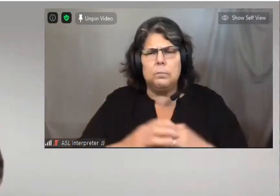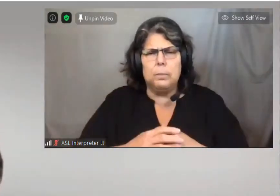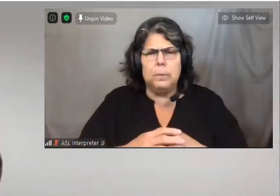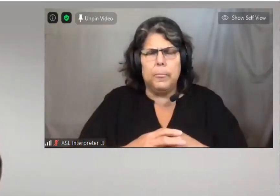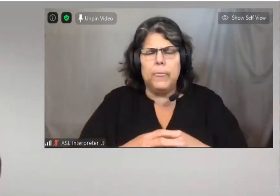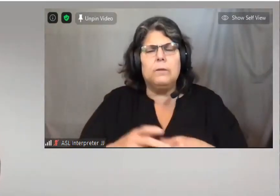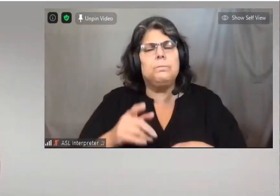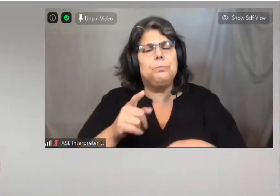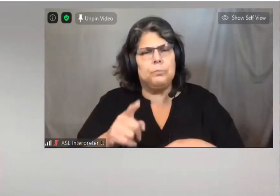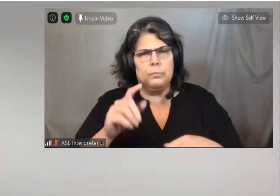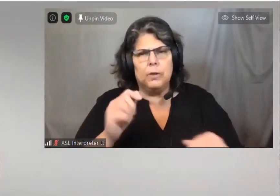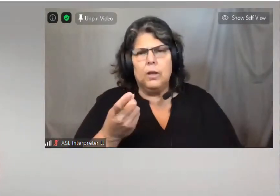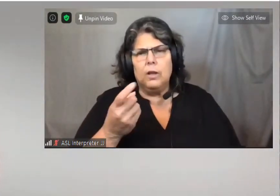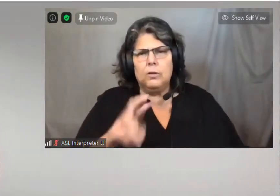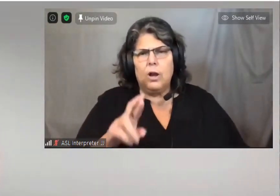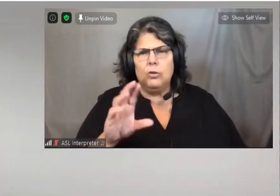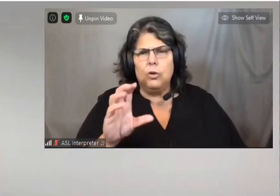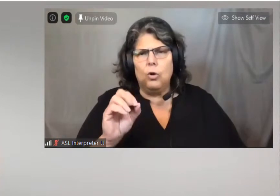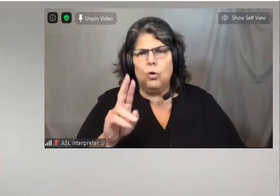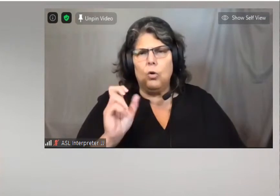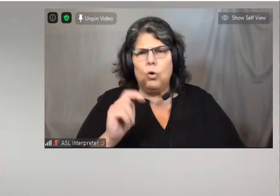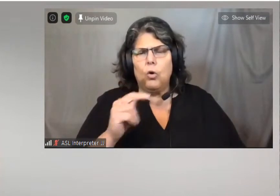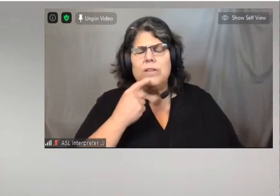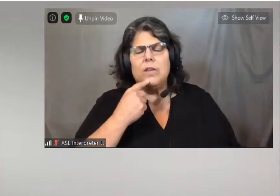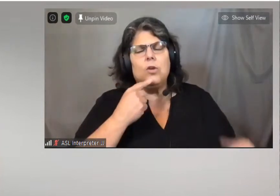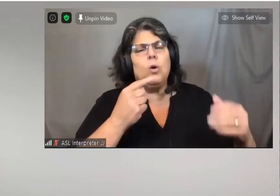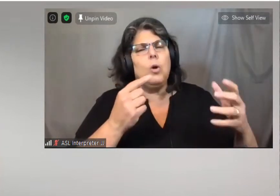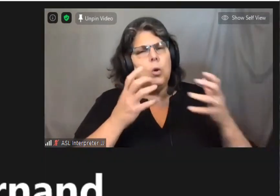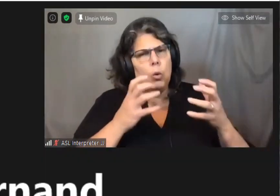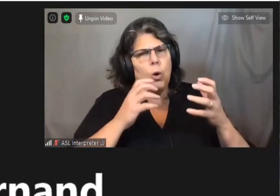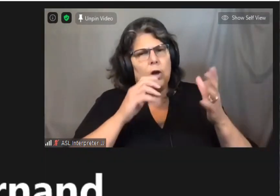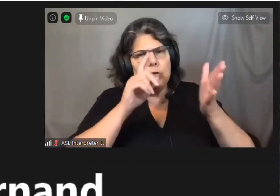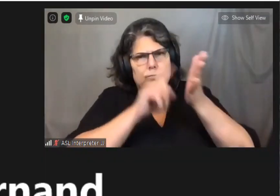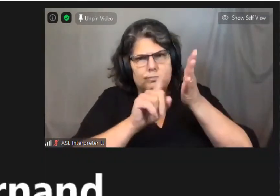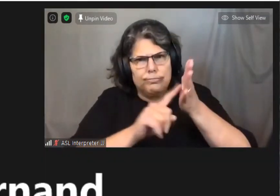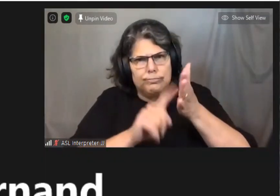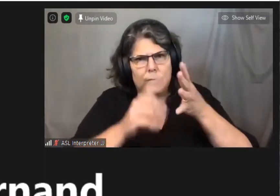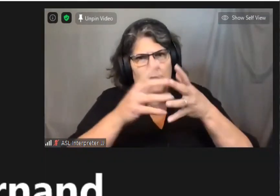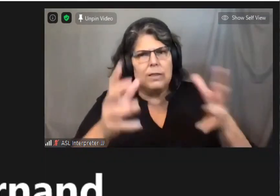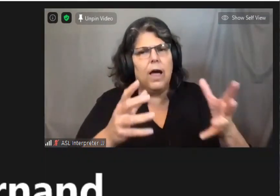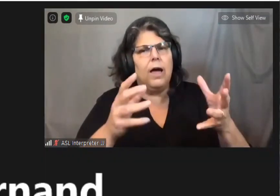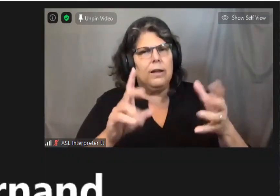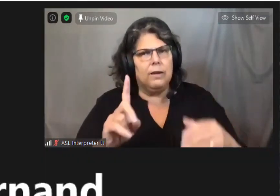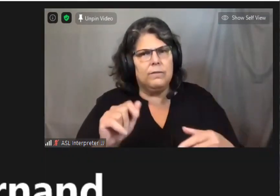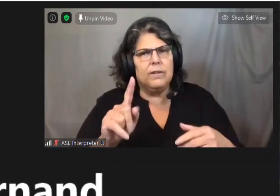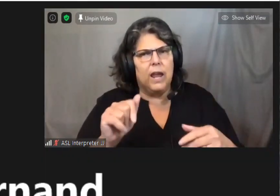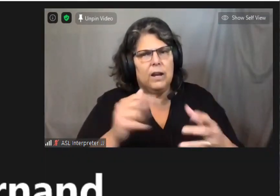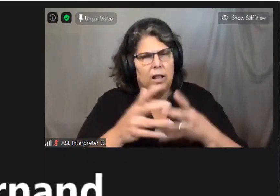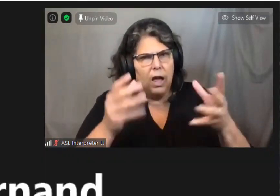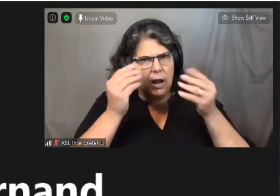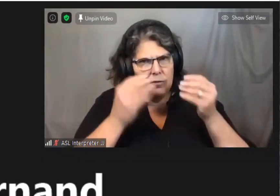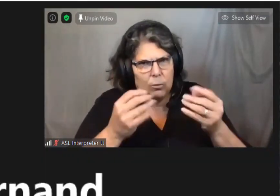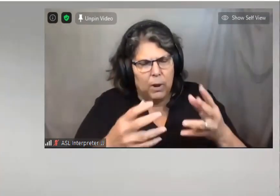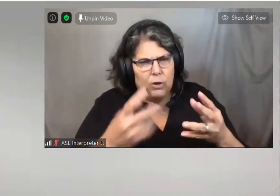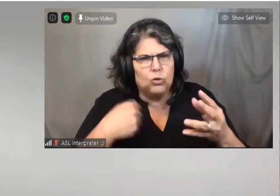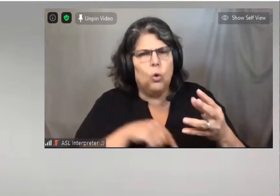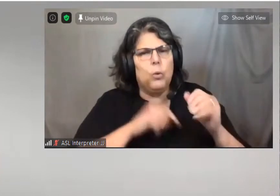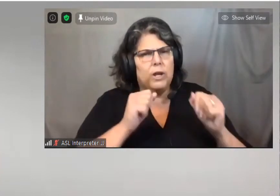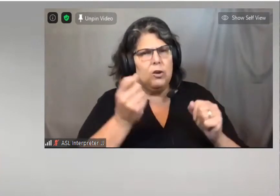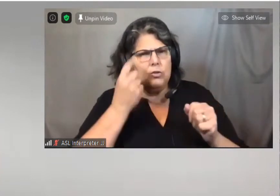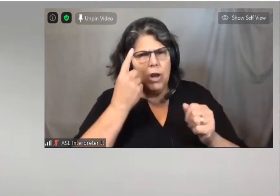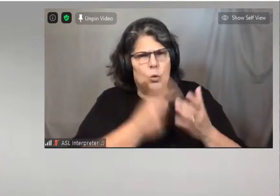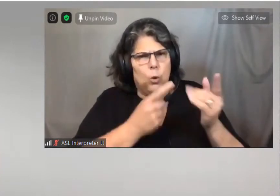We look at a lot of data in order to understand what's happening and how to avoid,